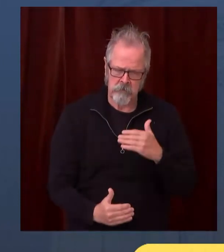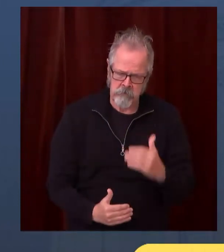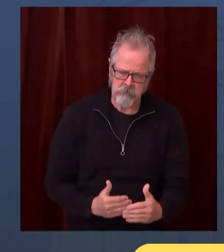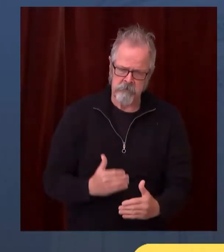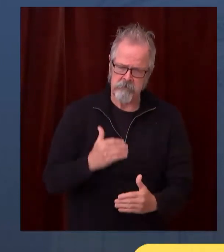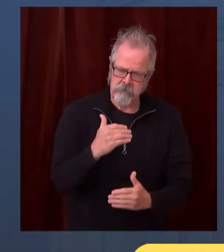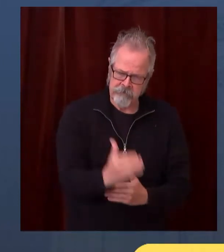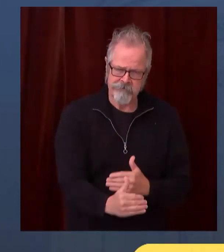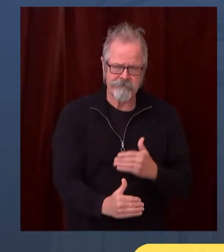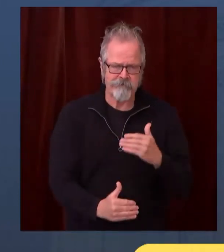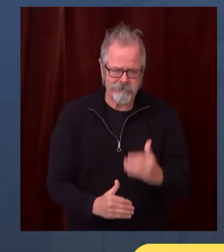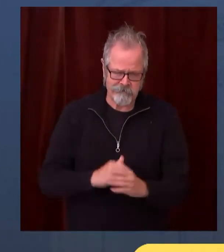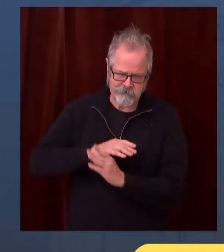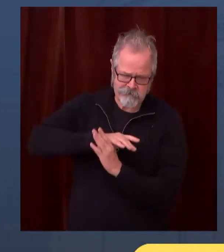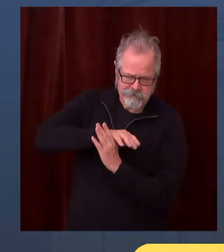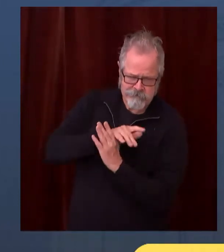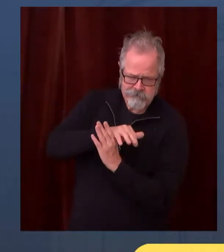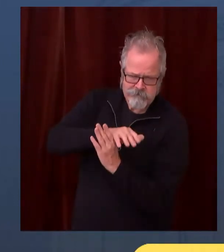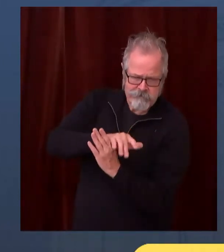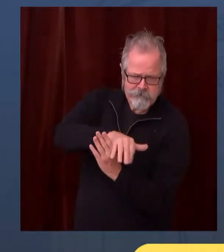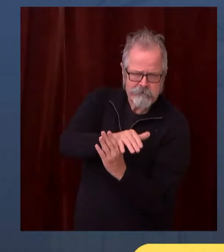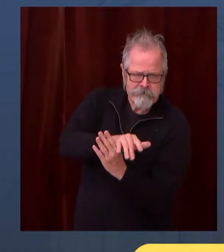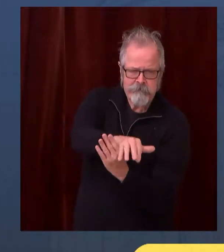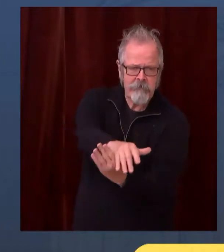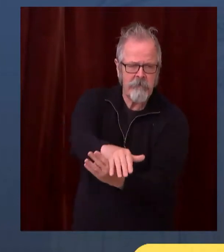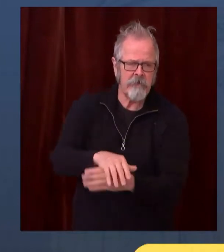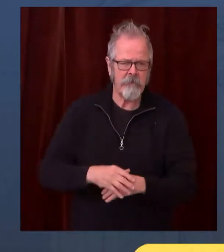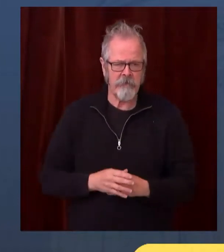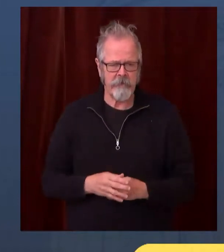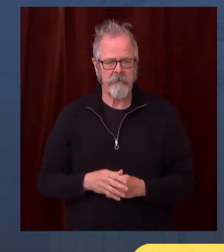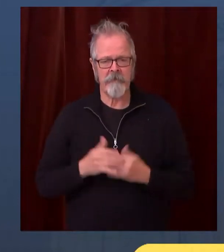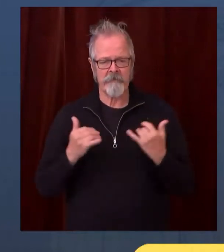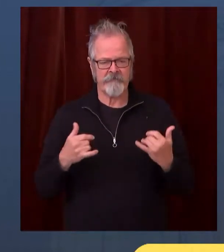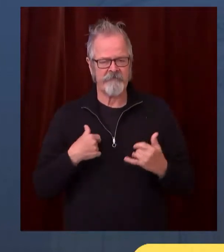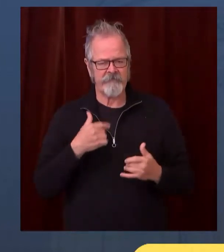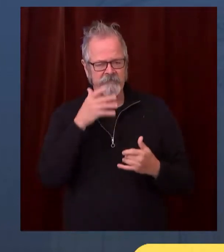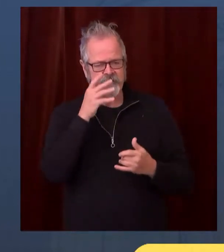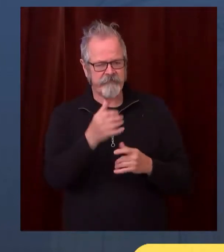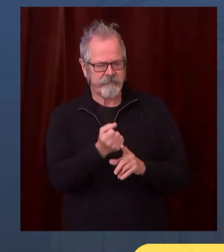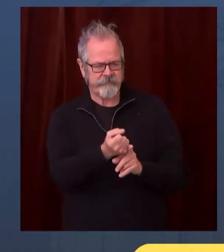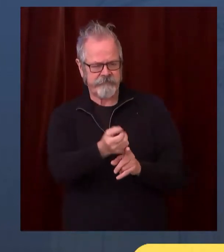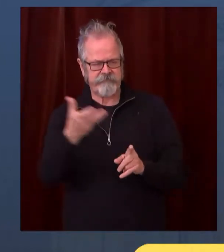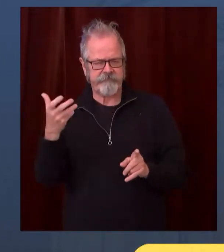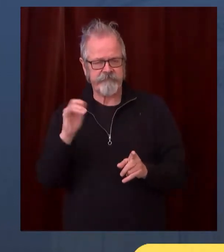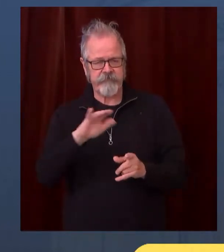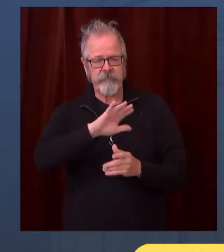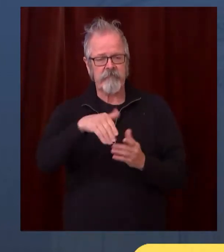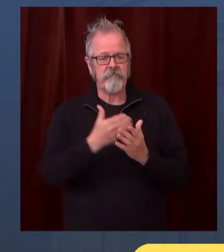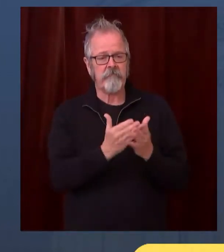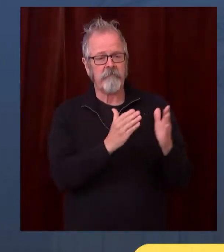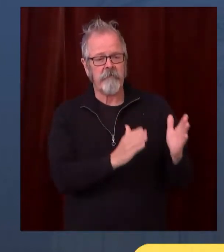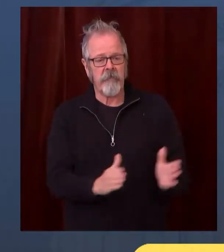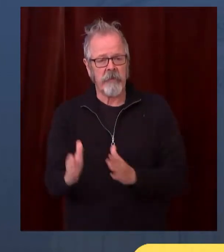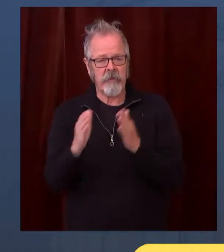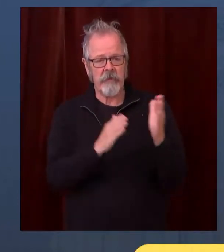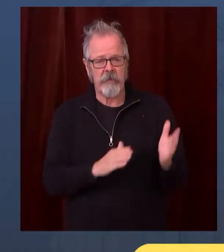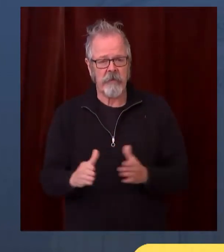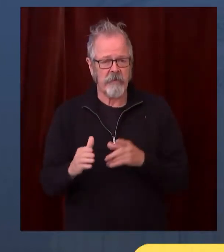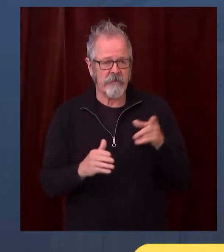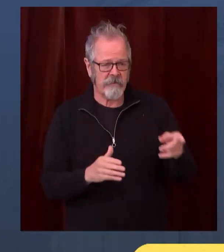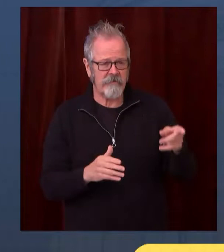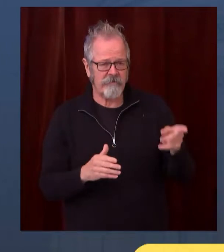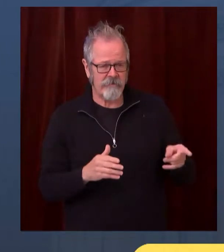for long-term care. And what this is it's a phased approach as we continue to beat